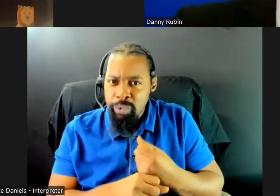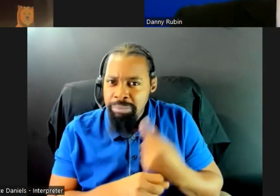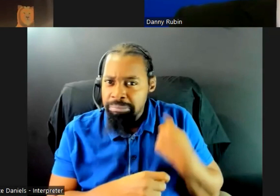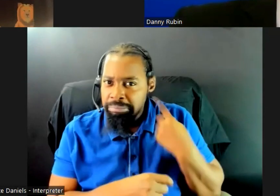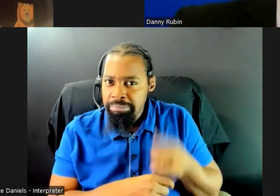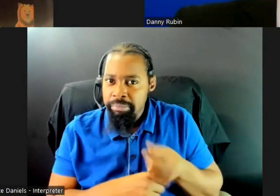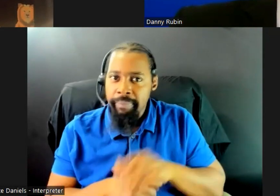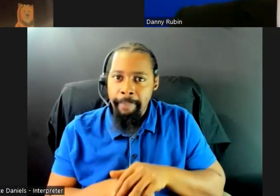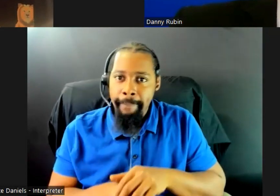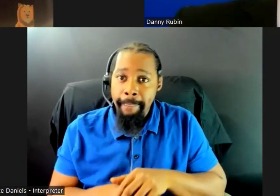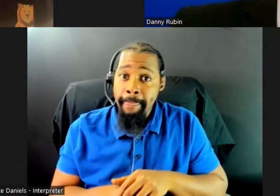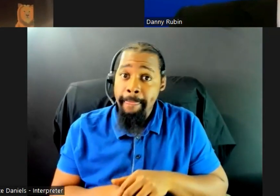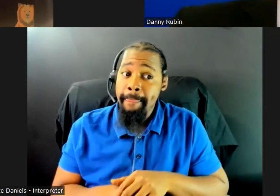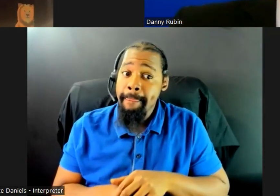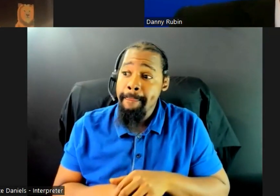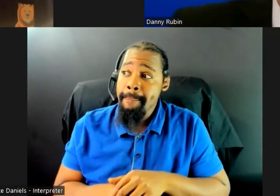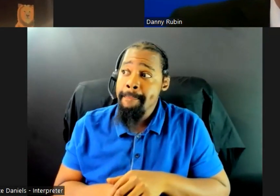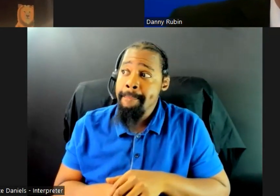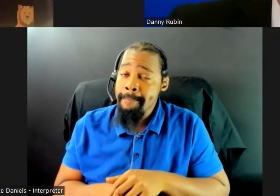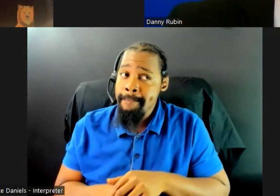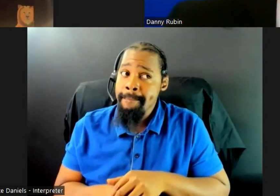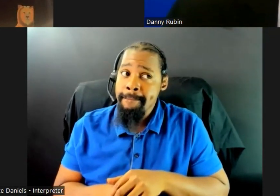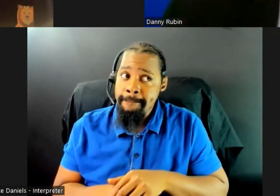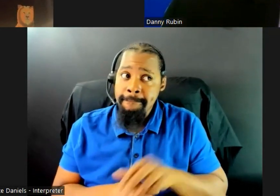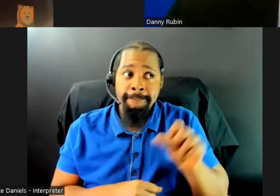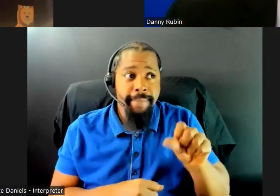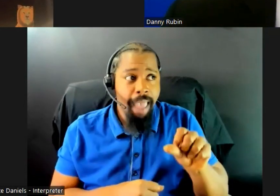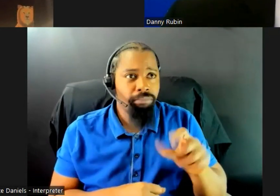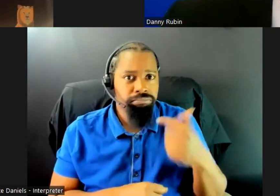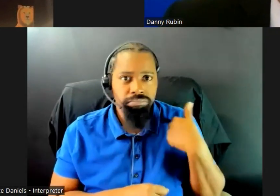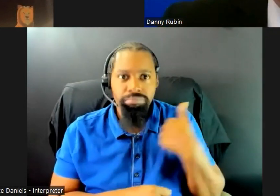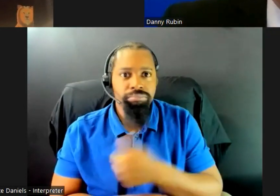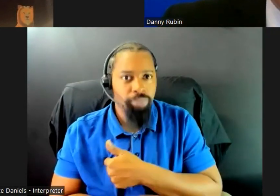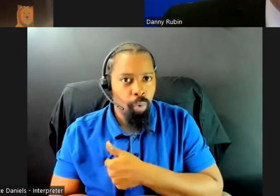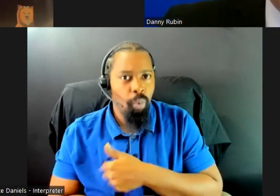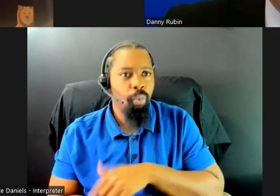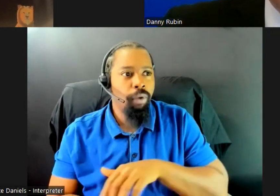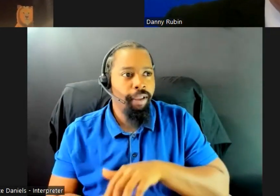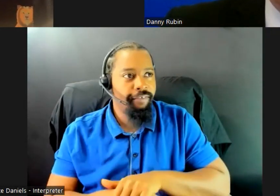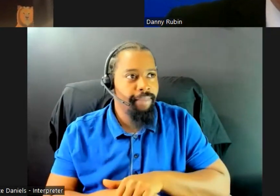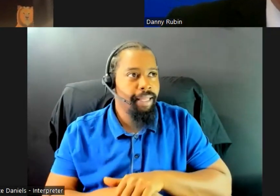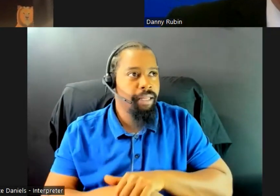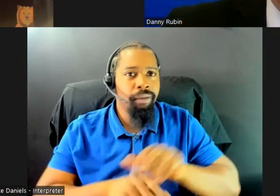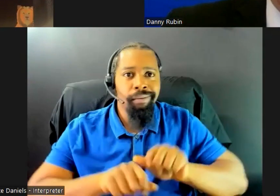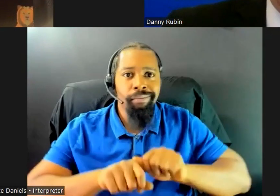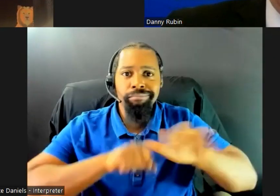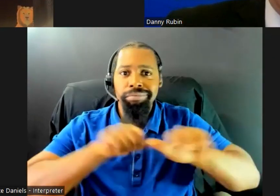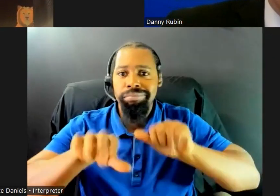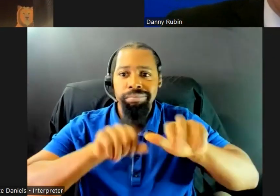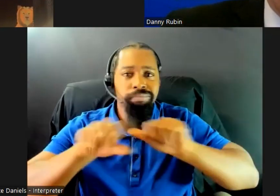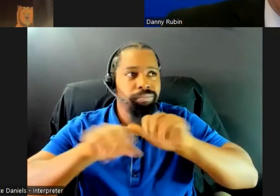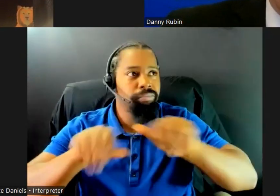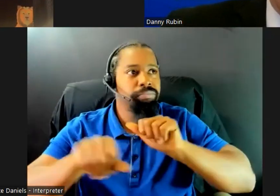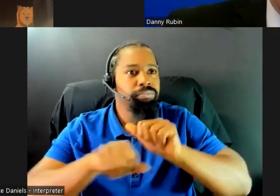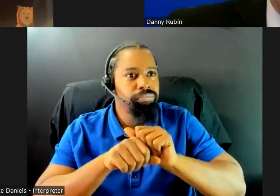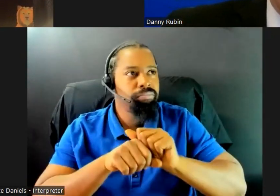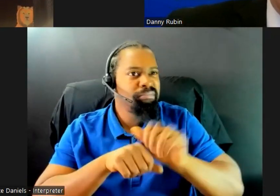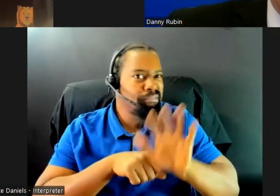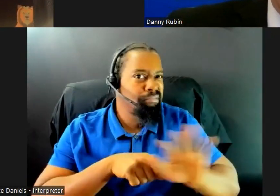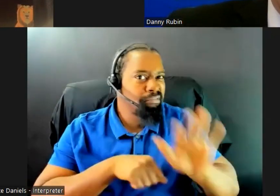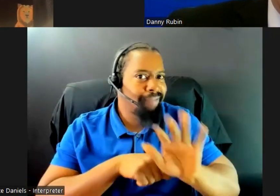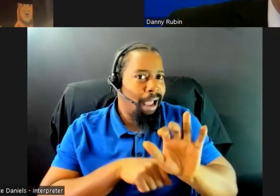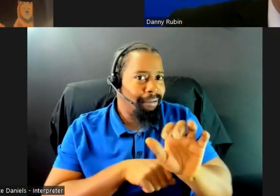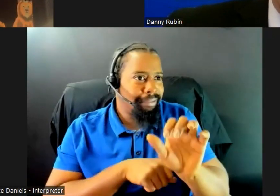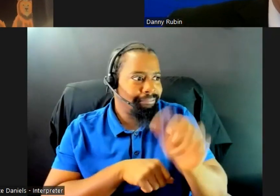We've been exporting for about a decade, but Galia started the business almost 40 years ago. And